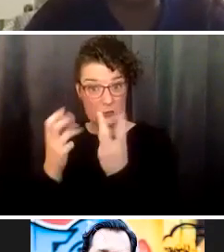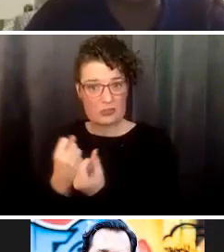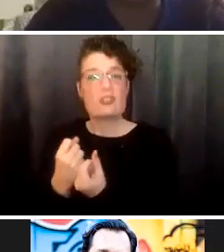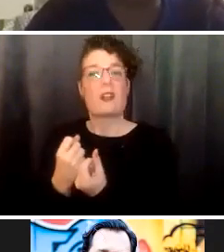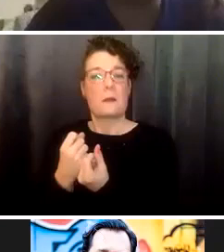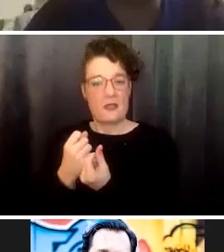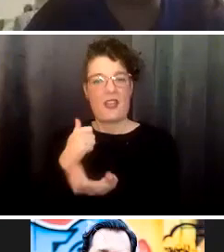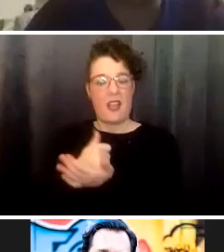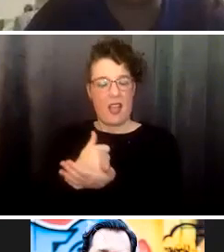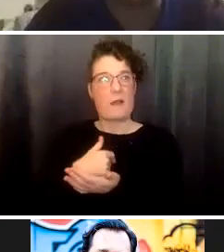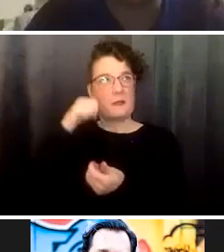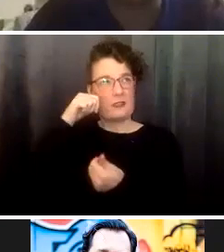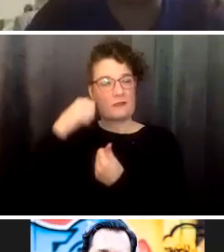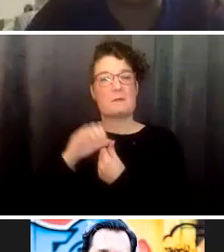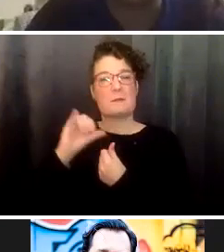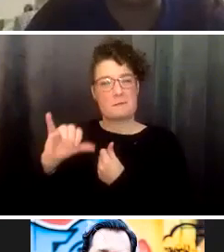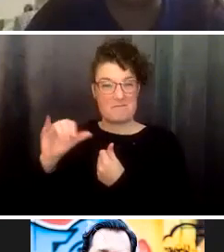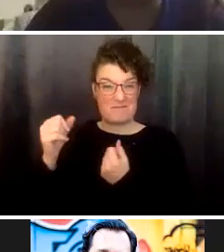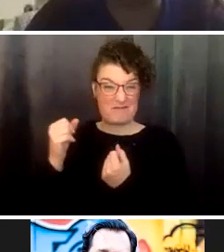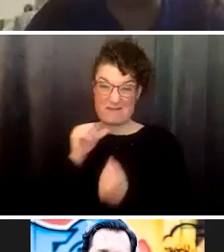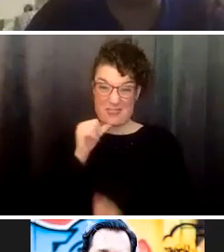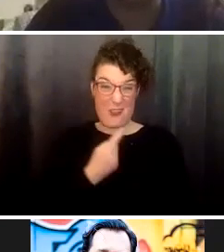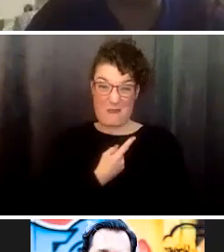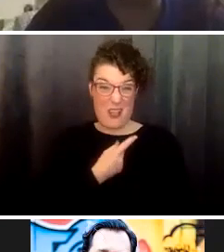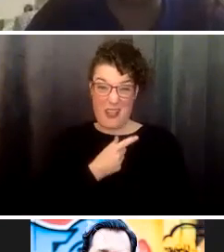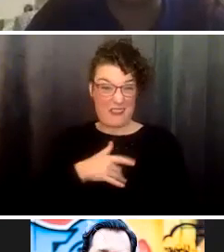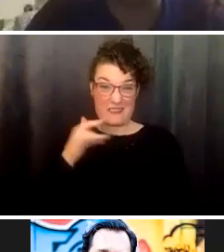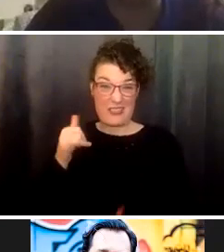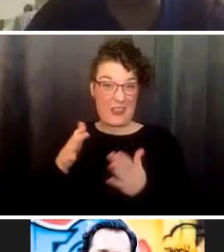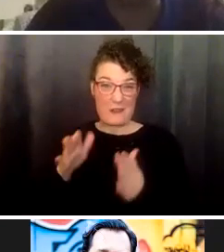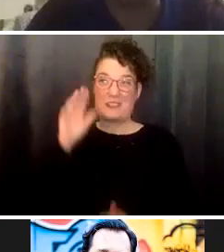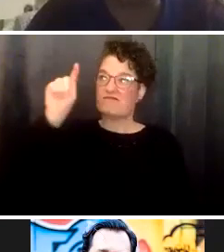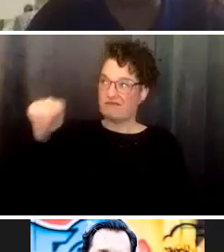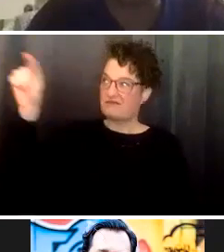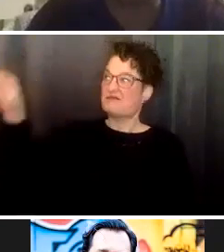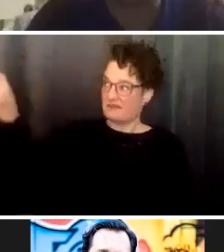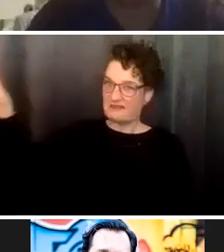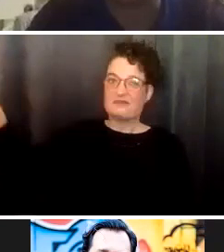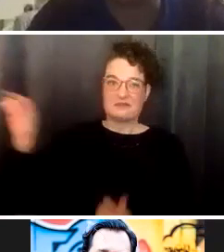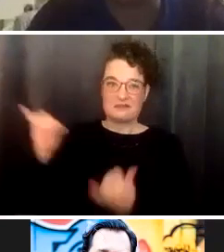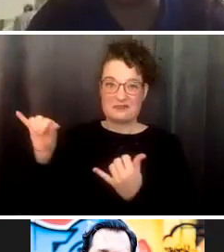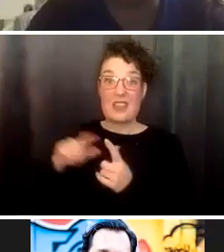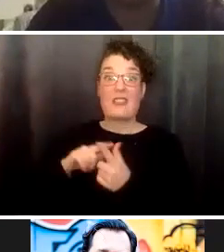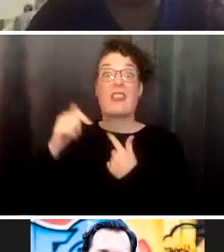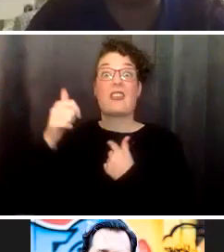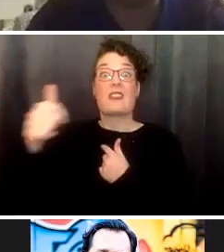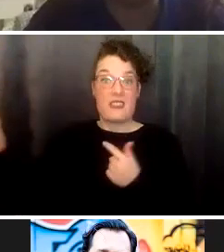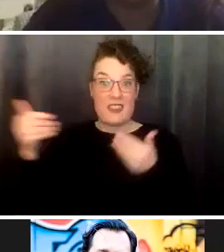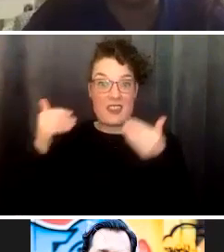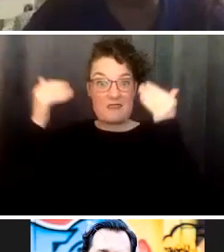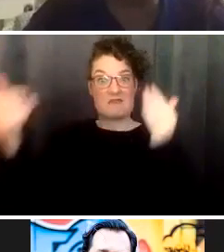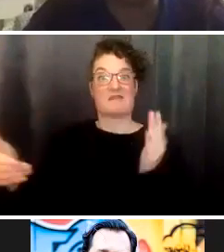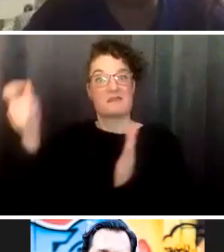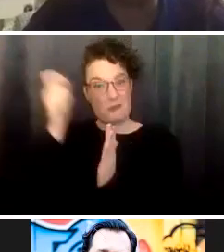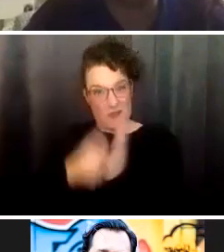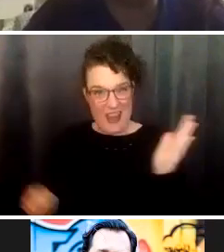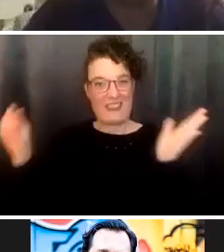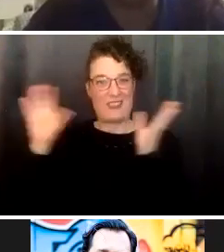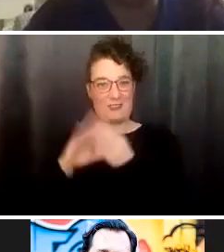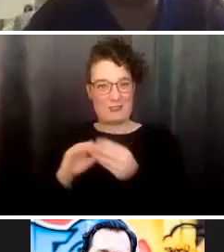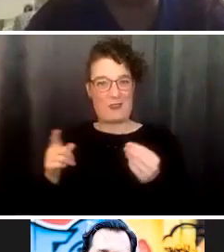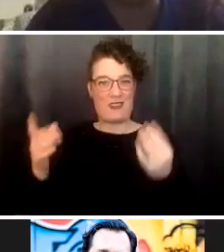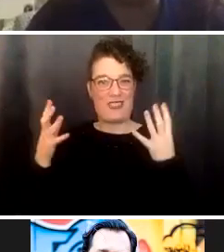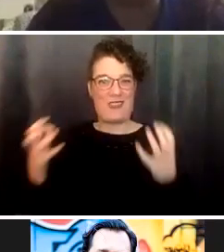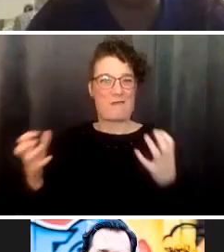so many others have shared my thoughts and have then created the narratives that they wish to see in the world. And so many of our